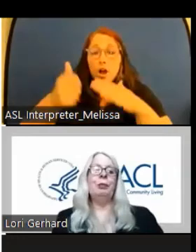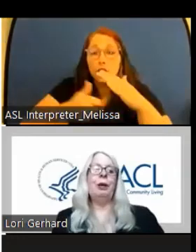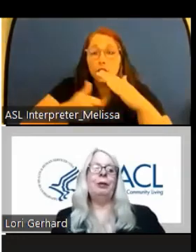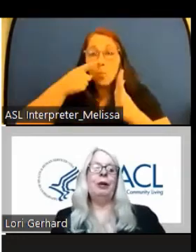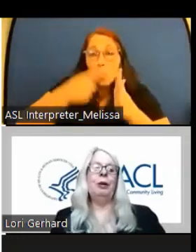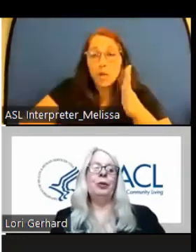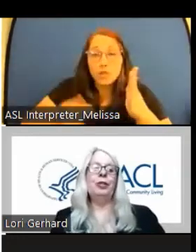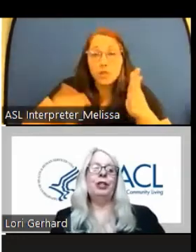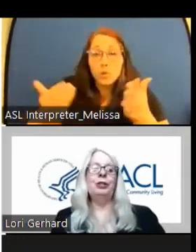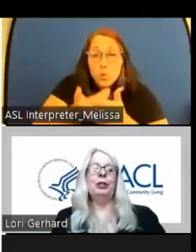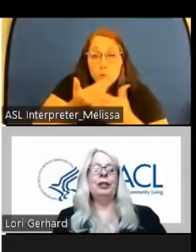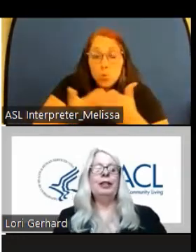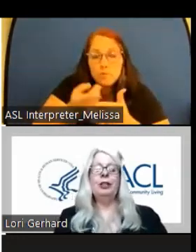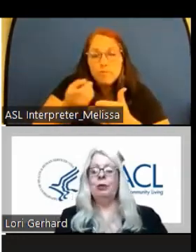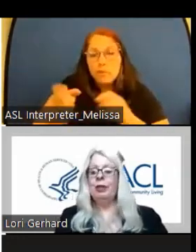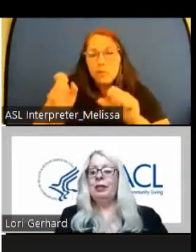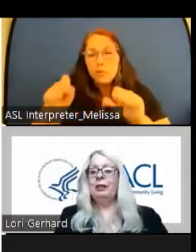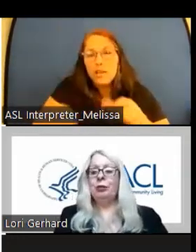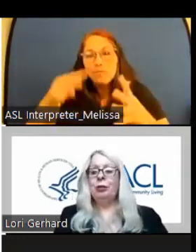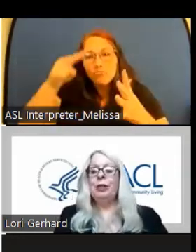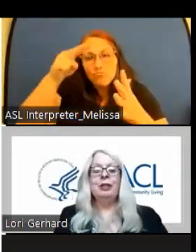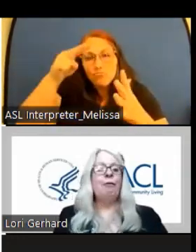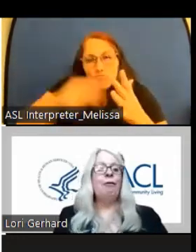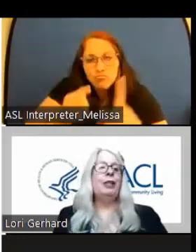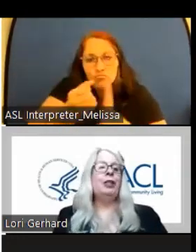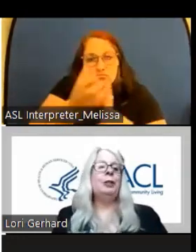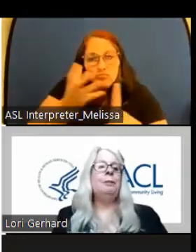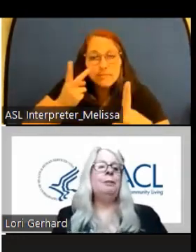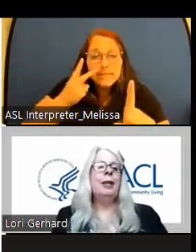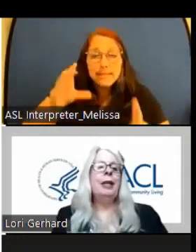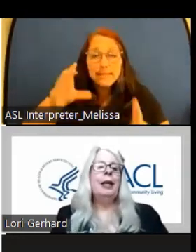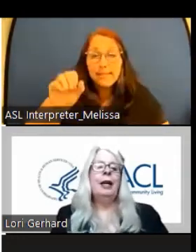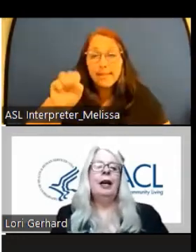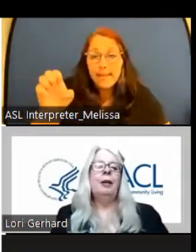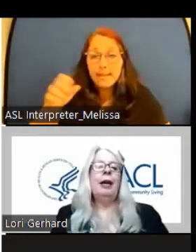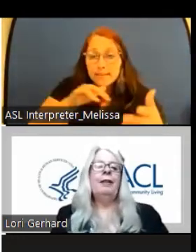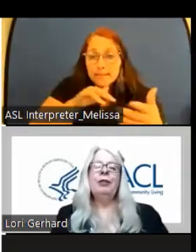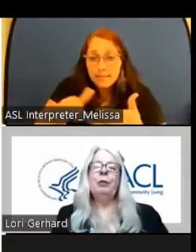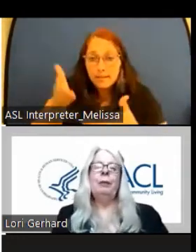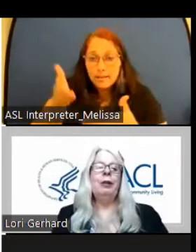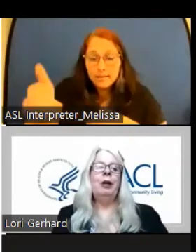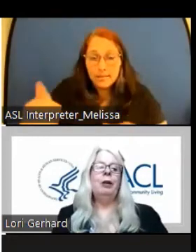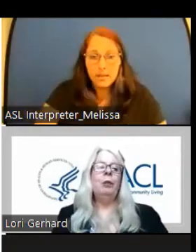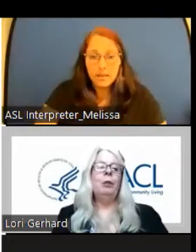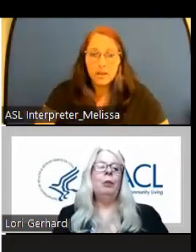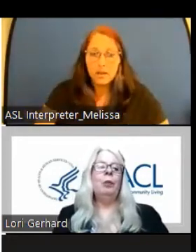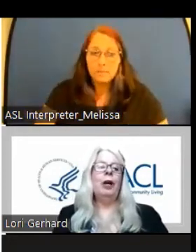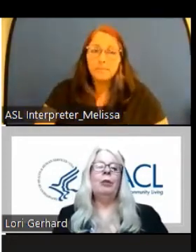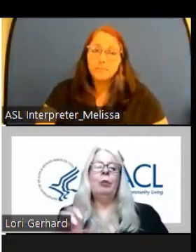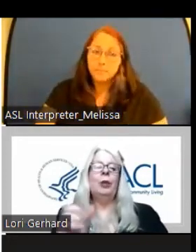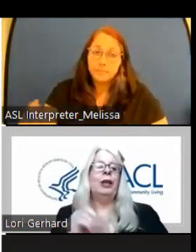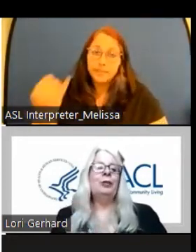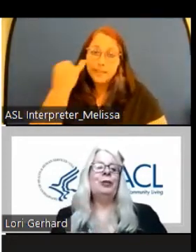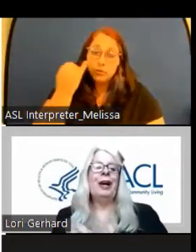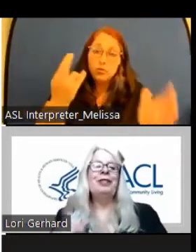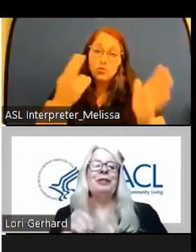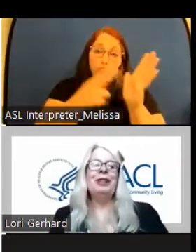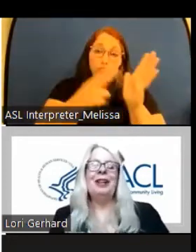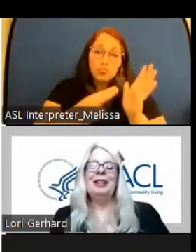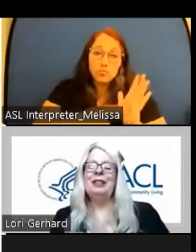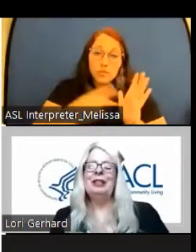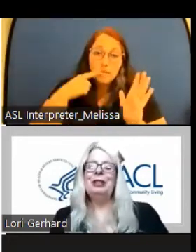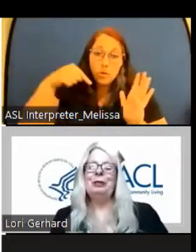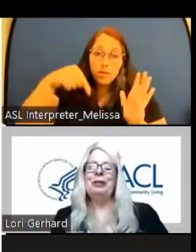today's webinar, we'll send you the links to this information. After the webinar, we also have